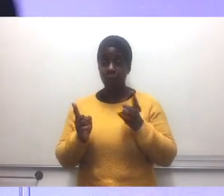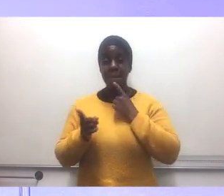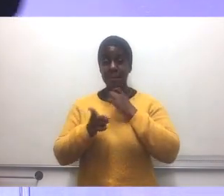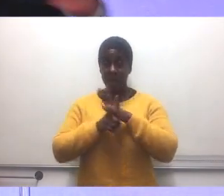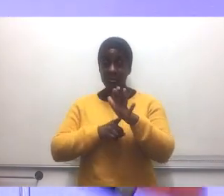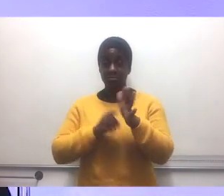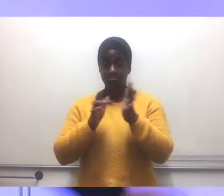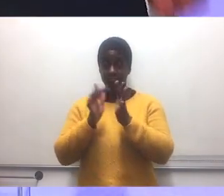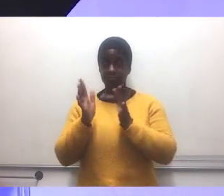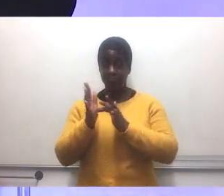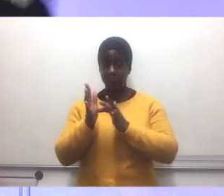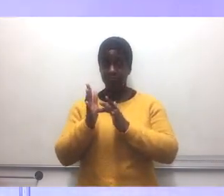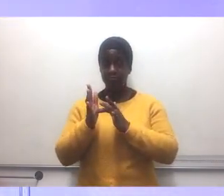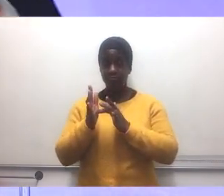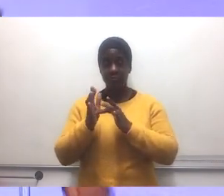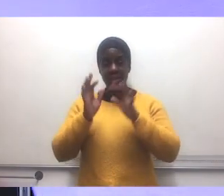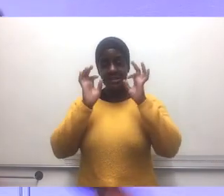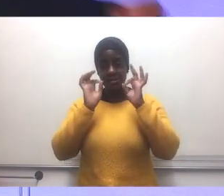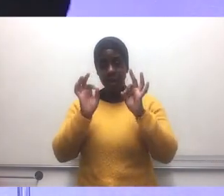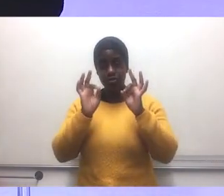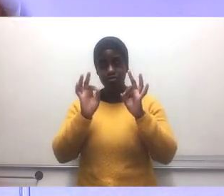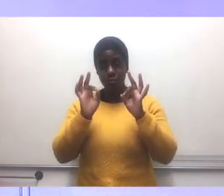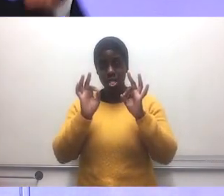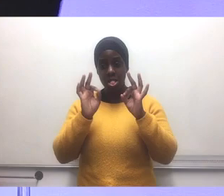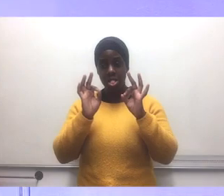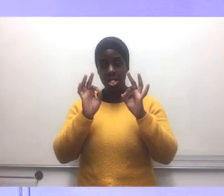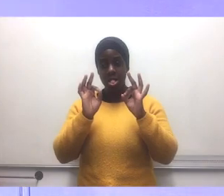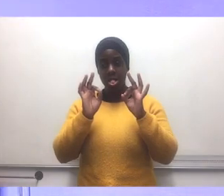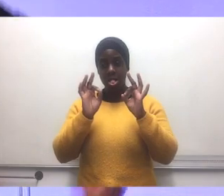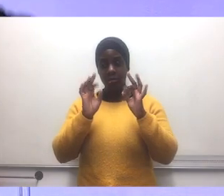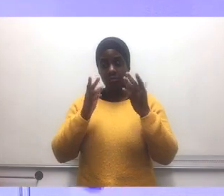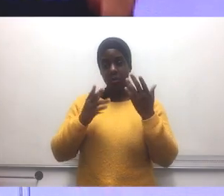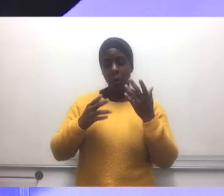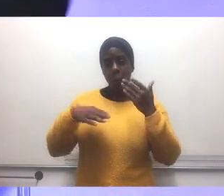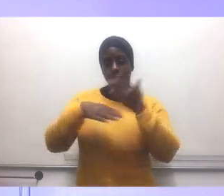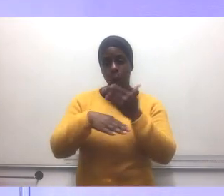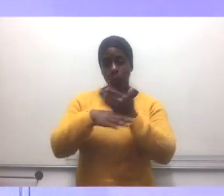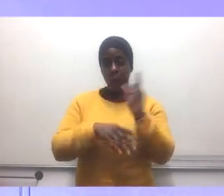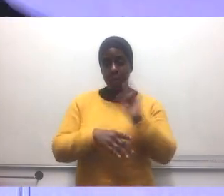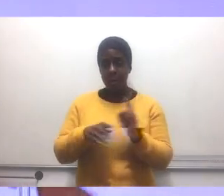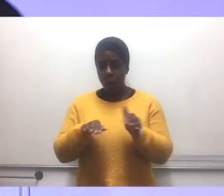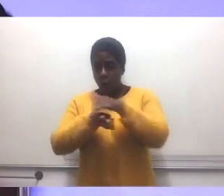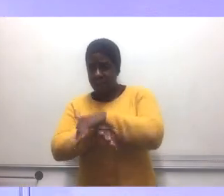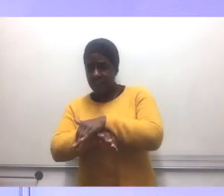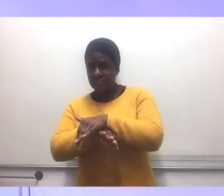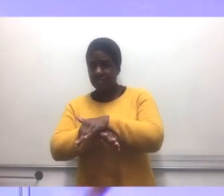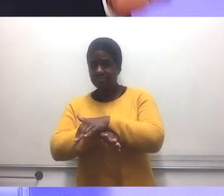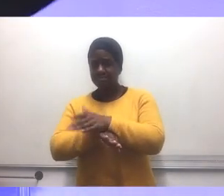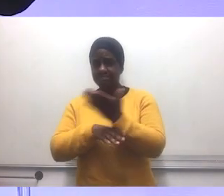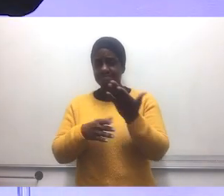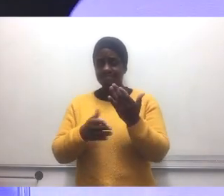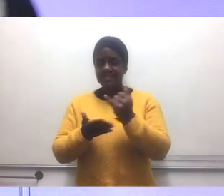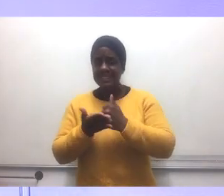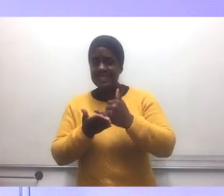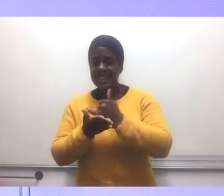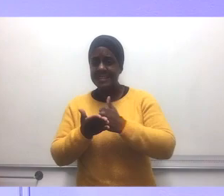of Jesus, he specializes in taking people who are covered with sins, and he